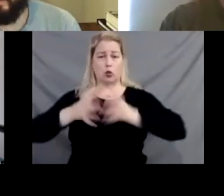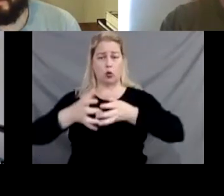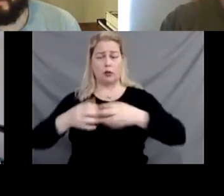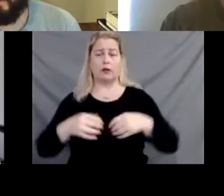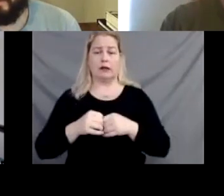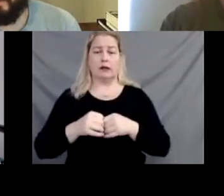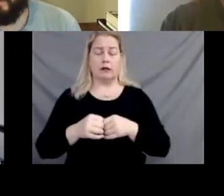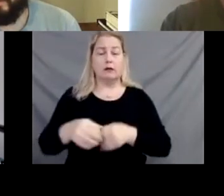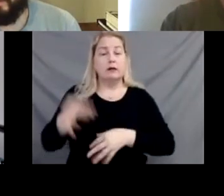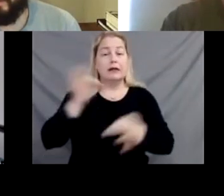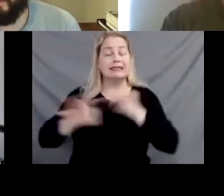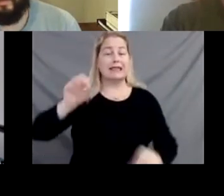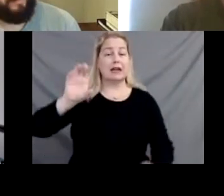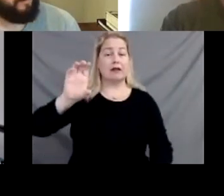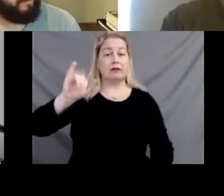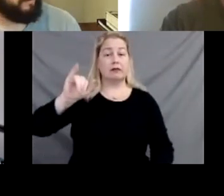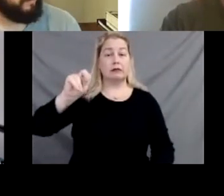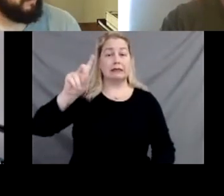these policy recommendations,